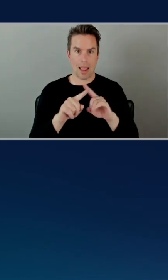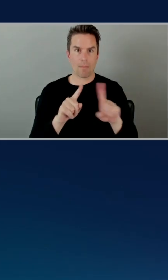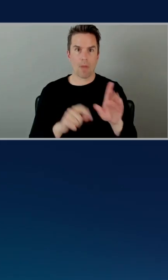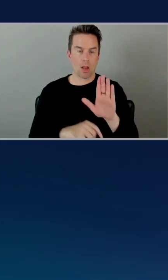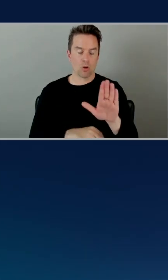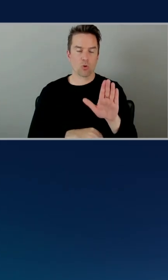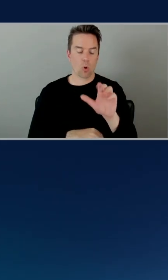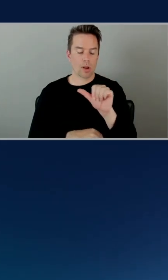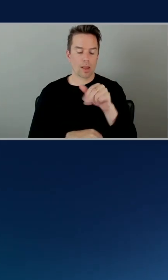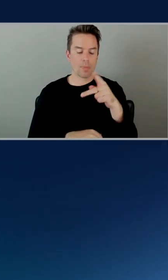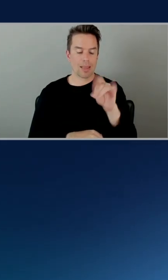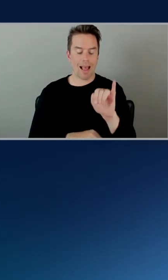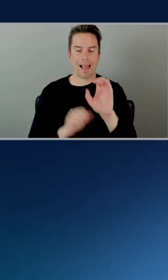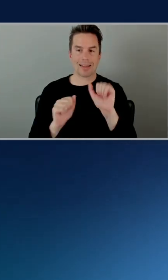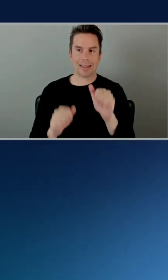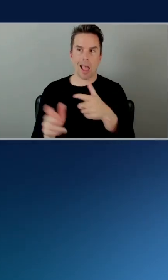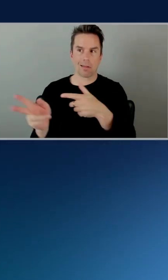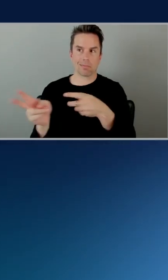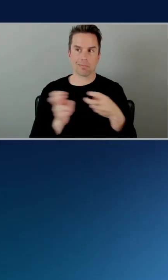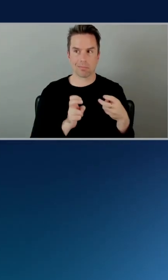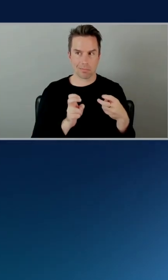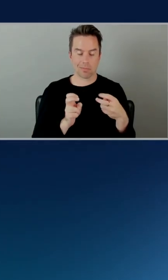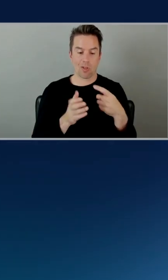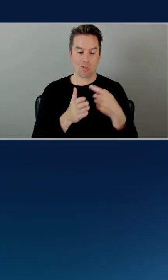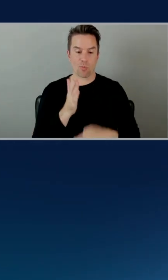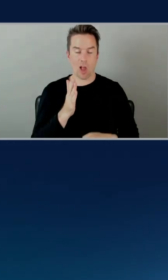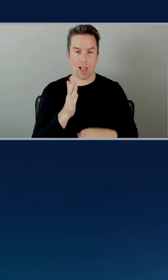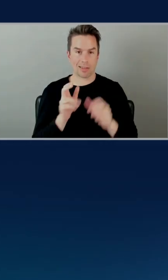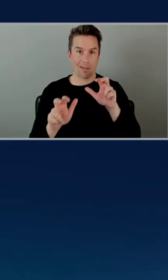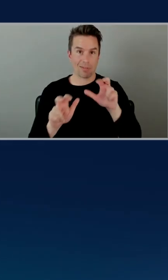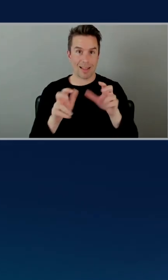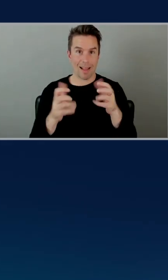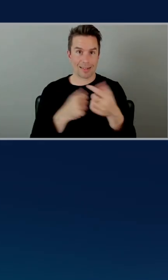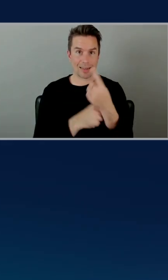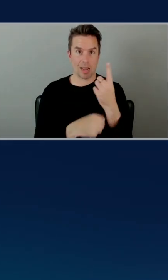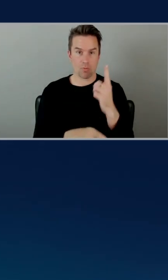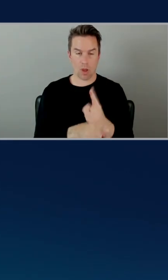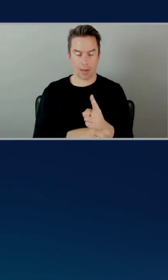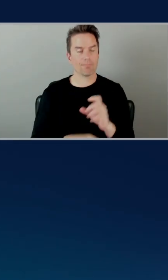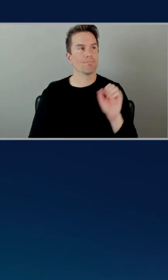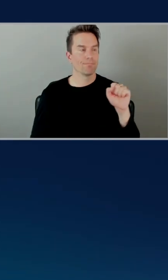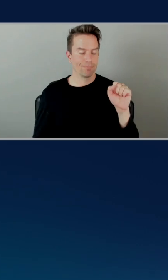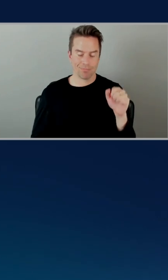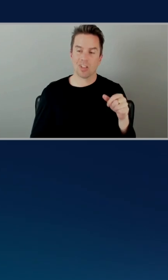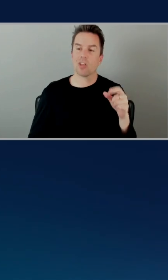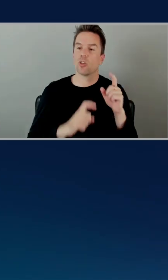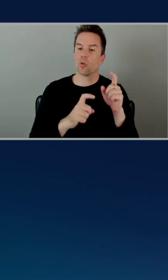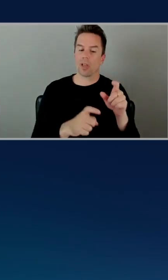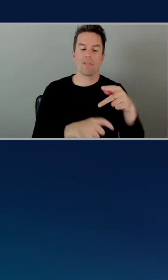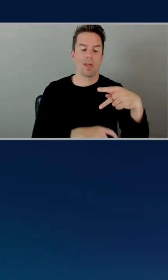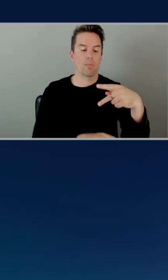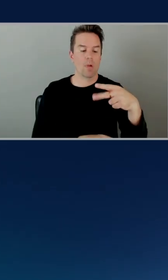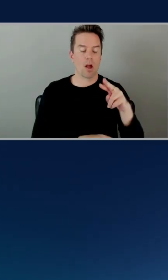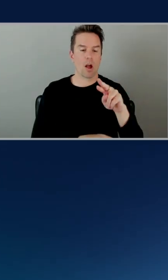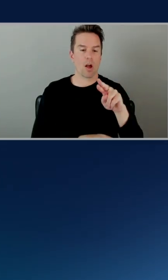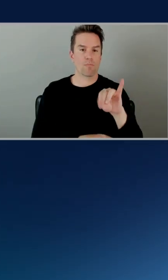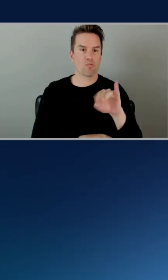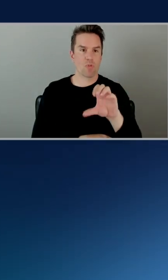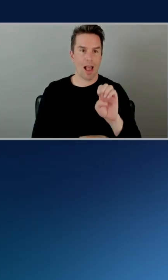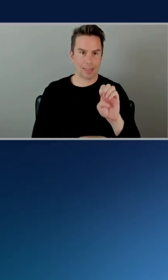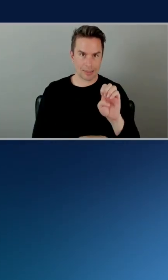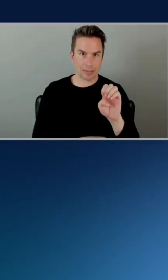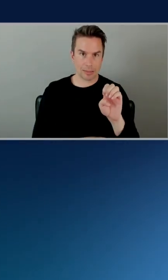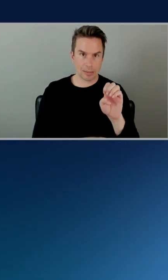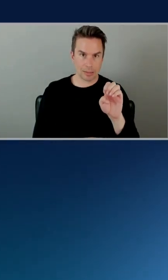for today. Yeah, yeah. It can retrieve the prices. You give it a price API, it can retrieve them. We also have a new feature with Code